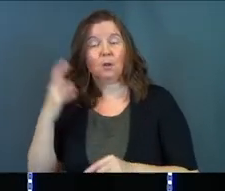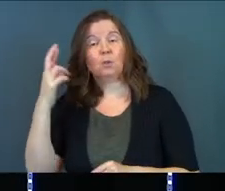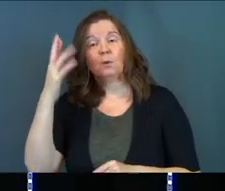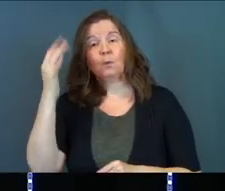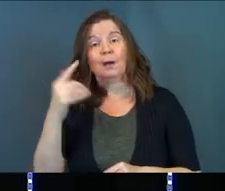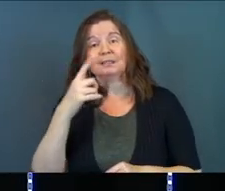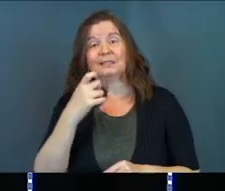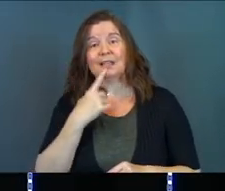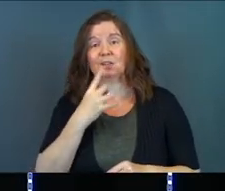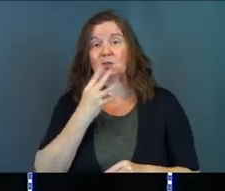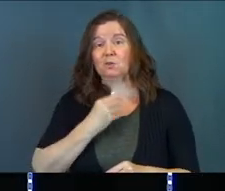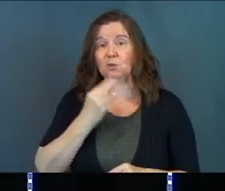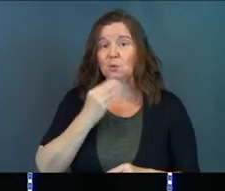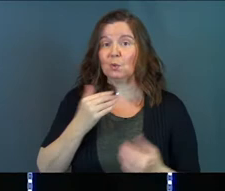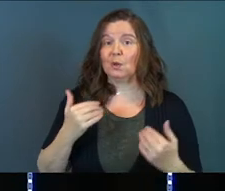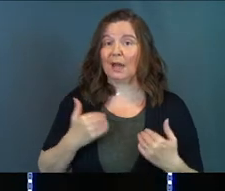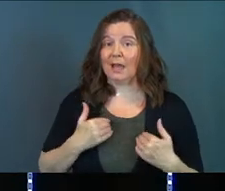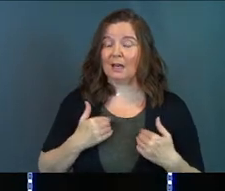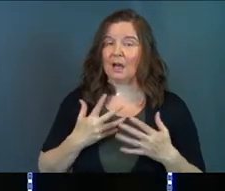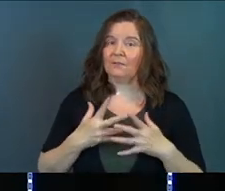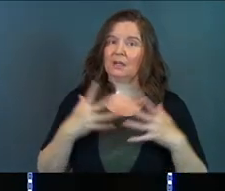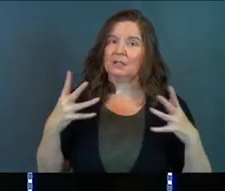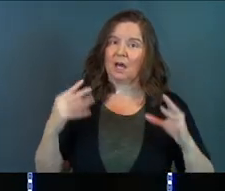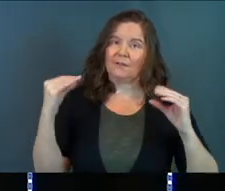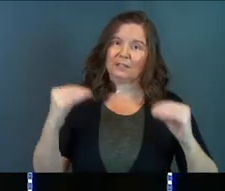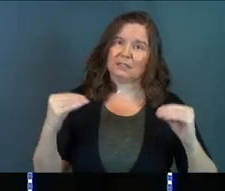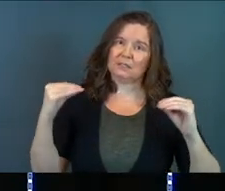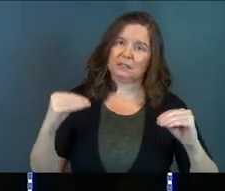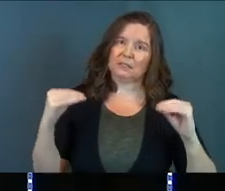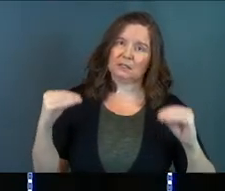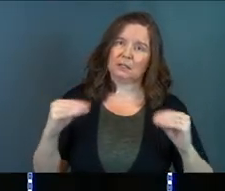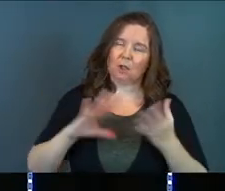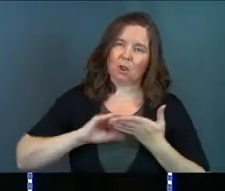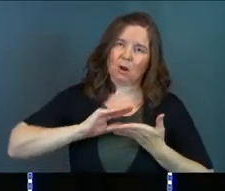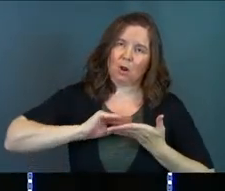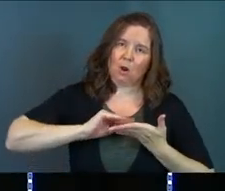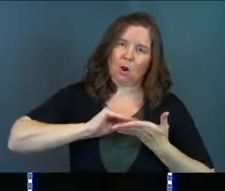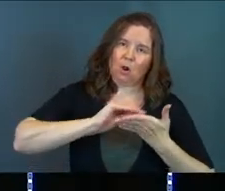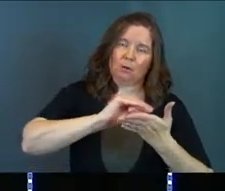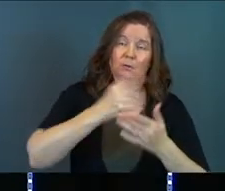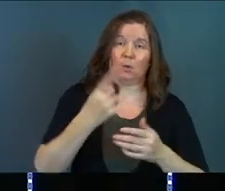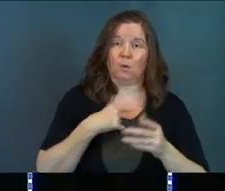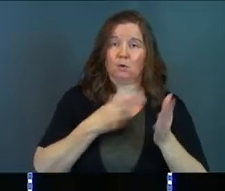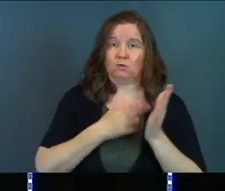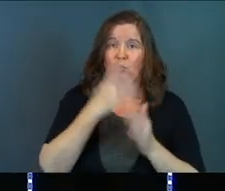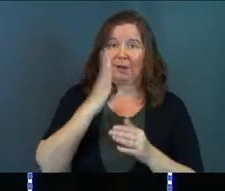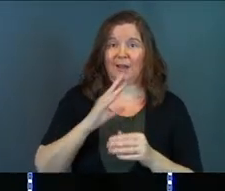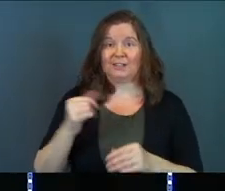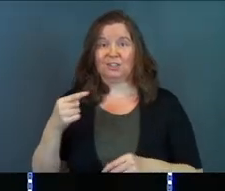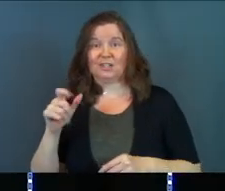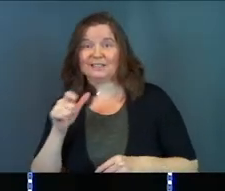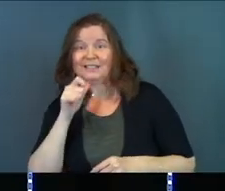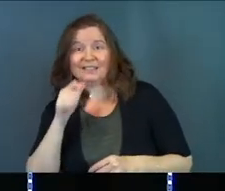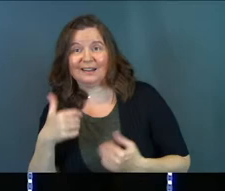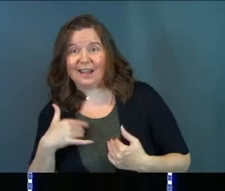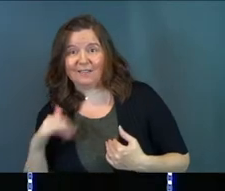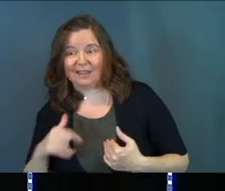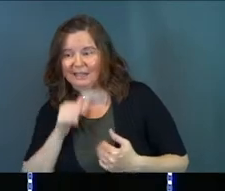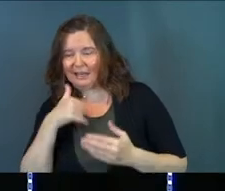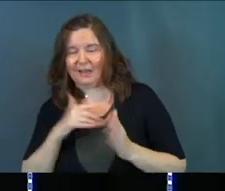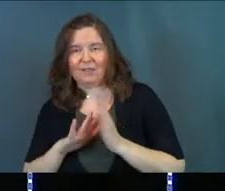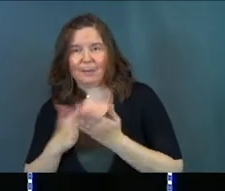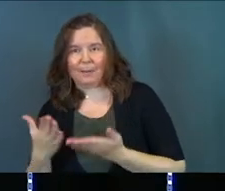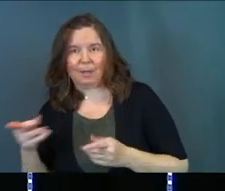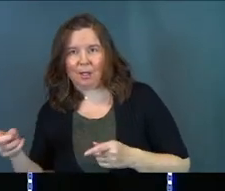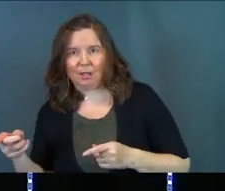The reason is because the Jews had a ton of teaching about God, the one true God, and Gentiles did not. It's like they didn't have the